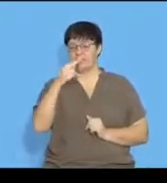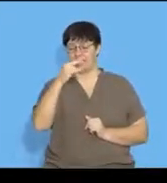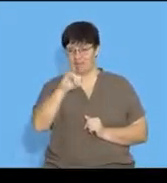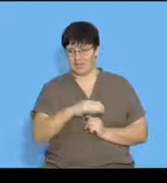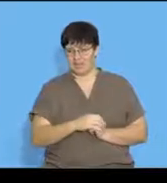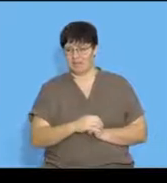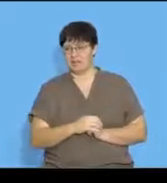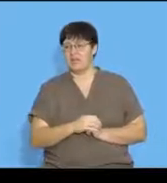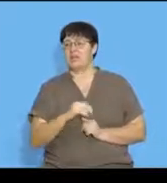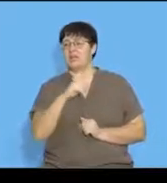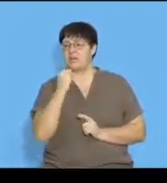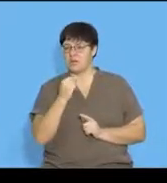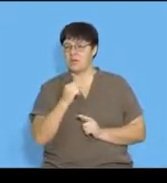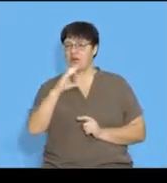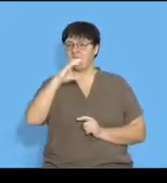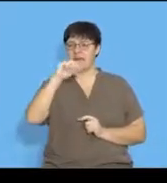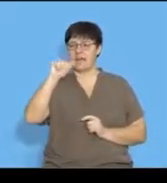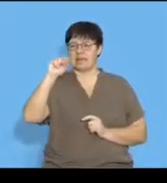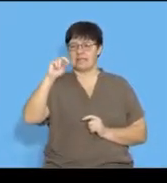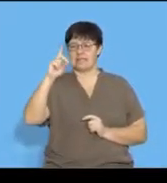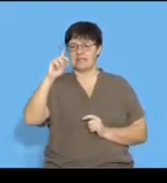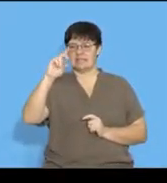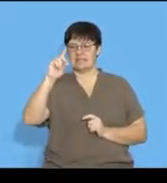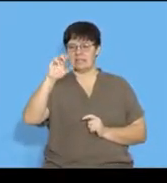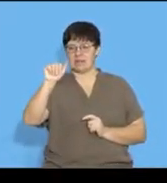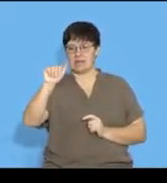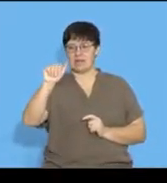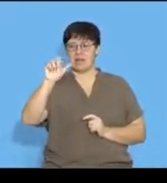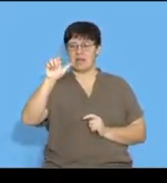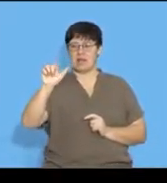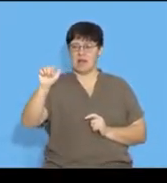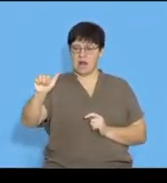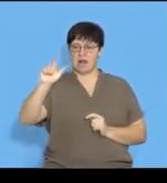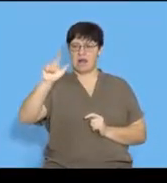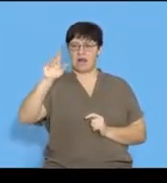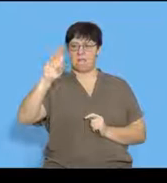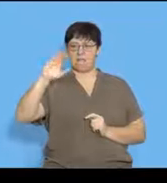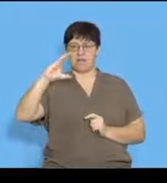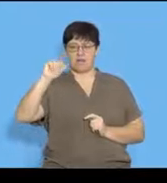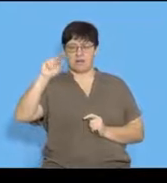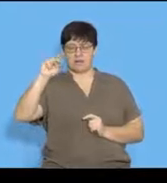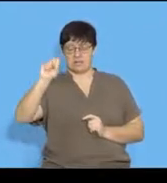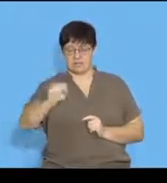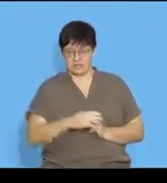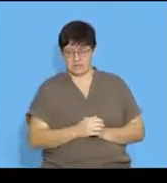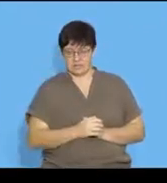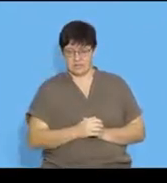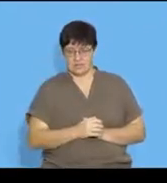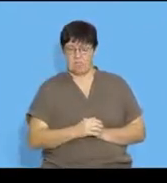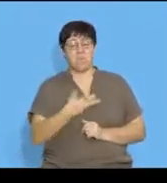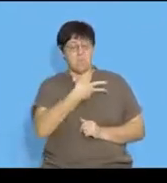the fungus Candida albicans. Now, the first one is unfortunately very common in